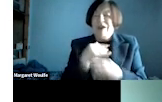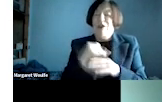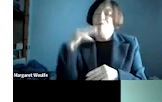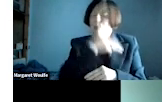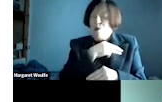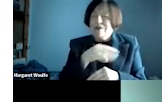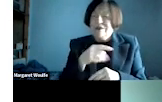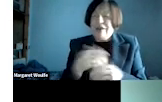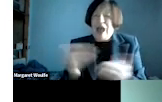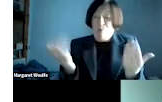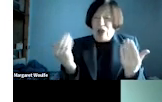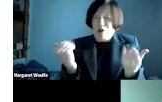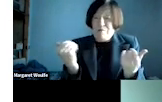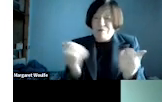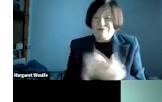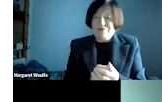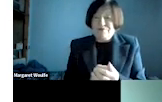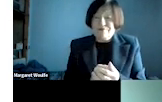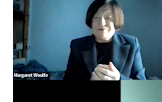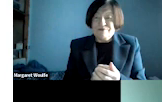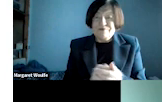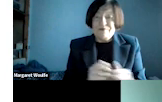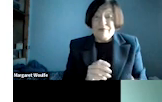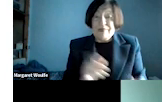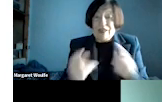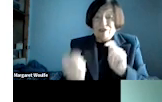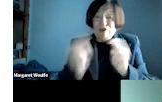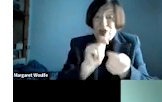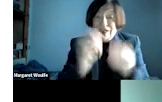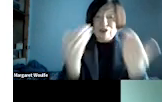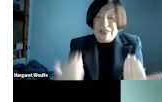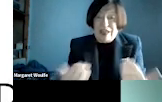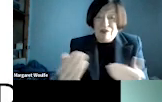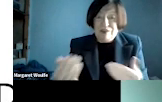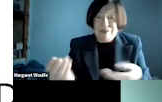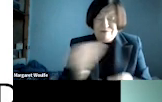and very welcome. So I'm going to move on to the next slide.